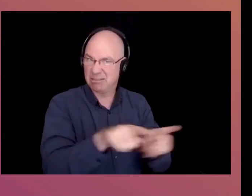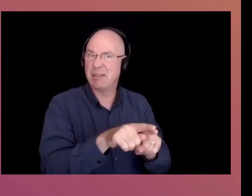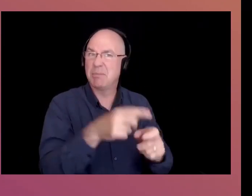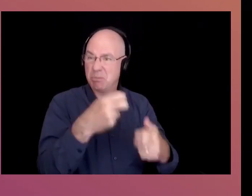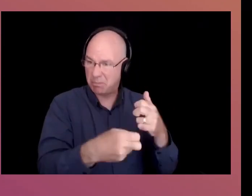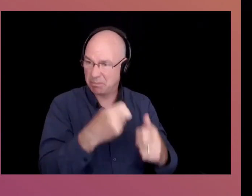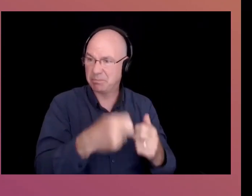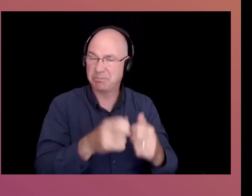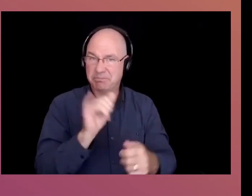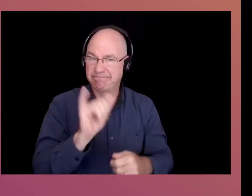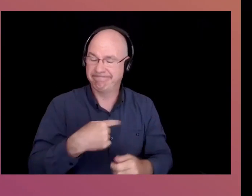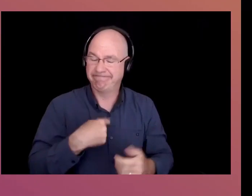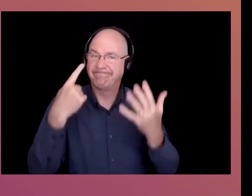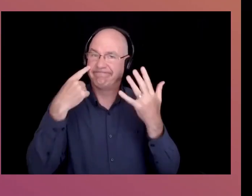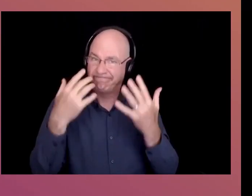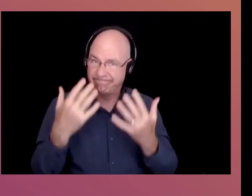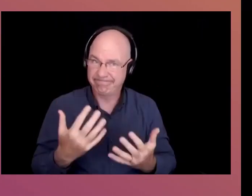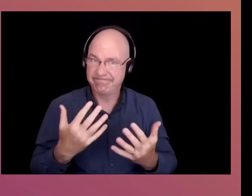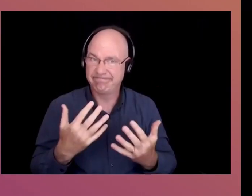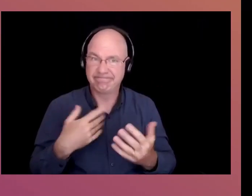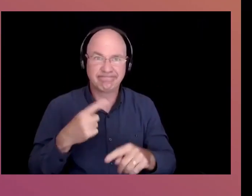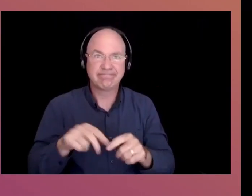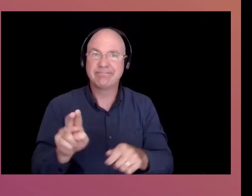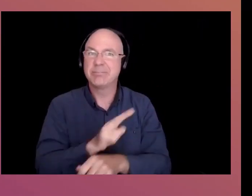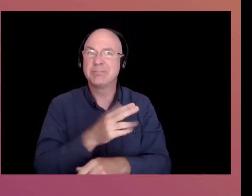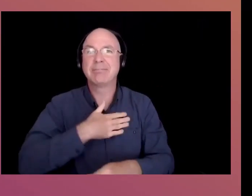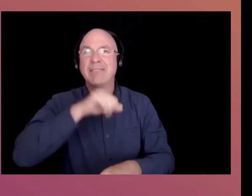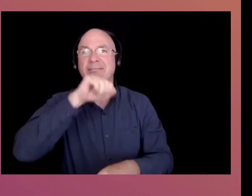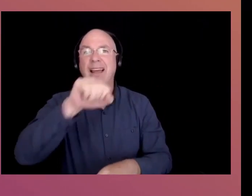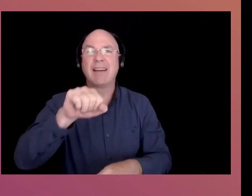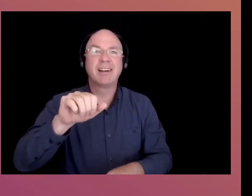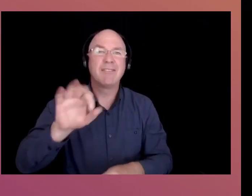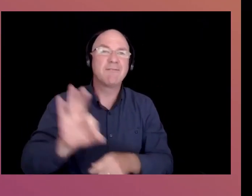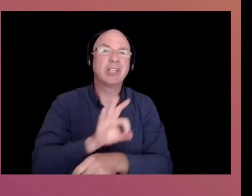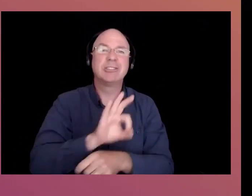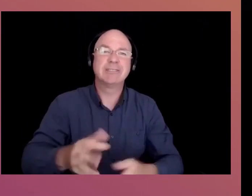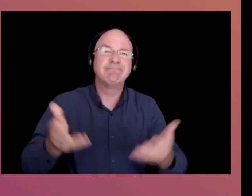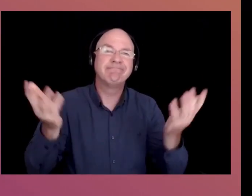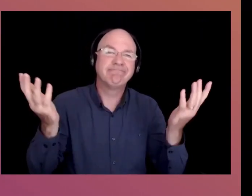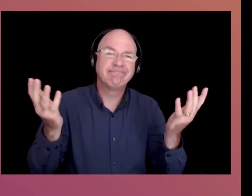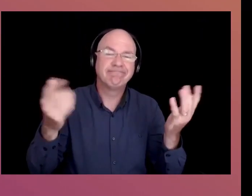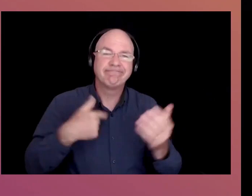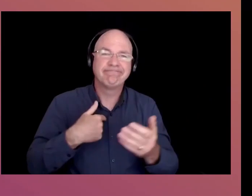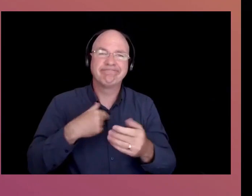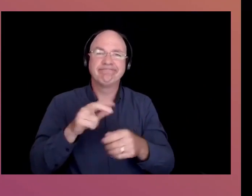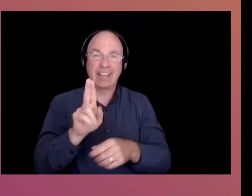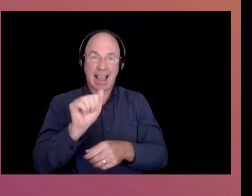very sad because I can't use my favorite function anymore. I stopped using the app.